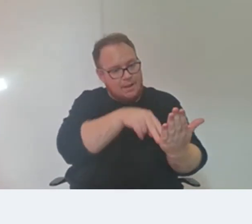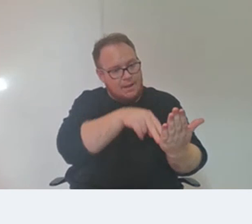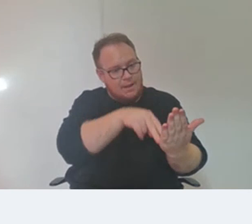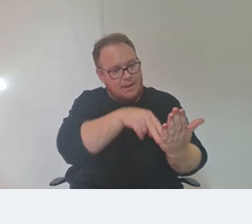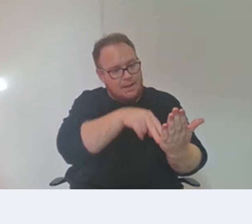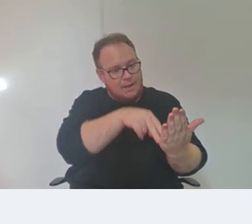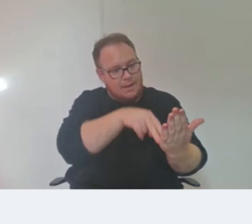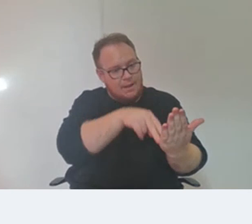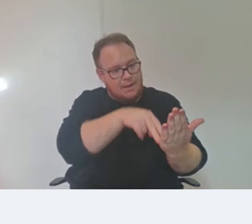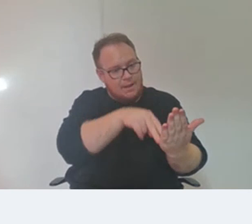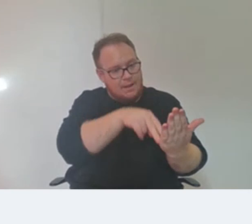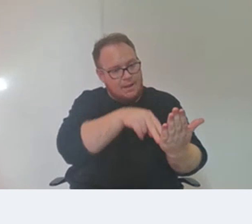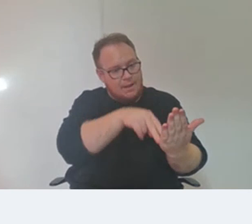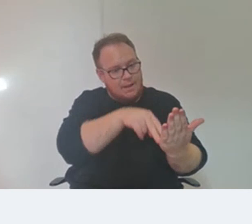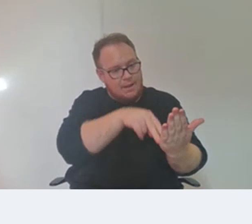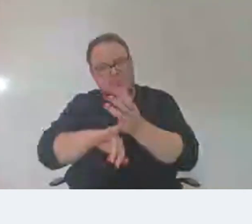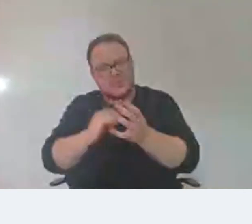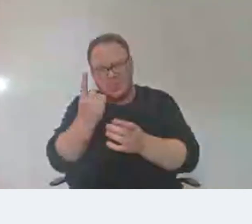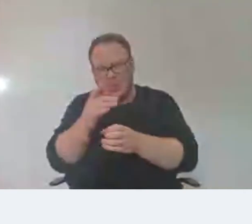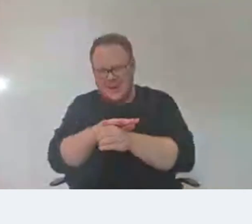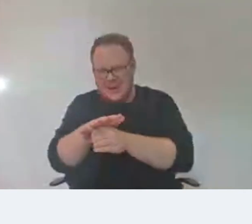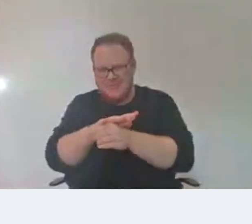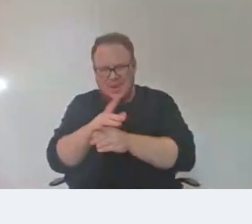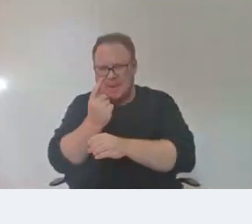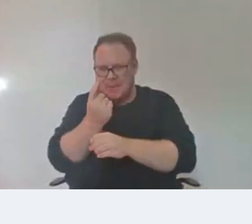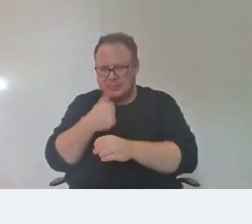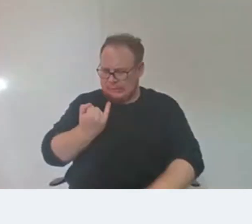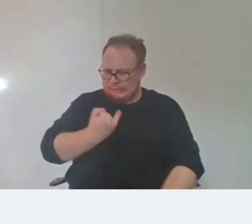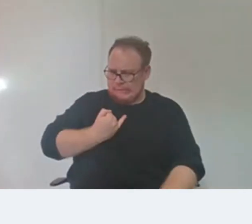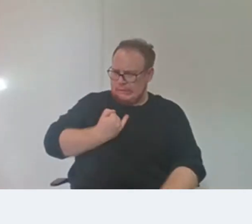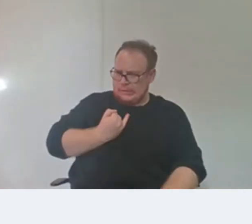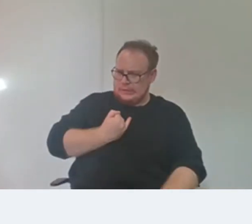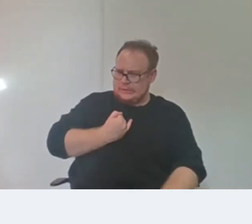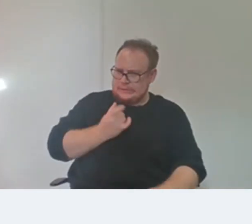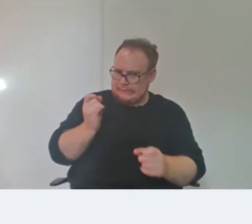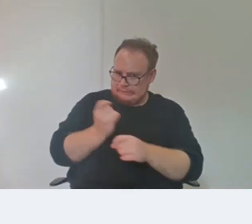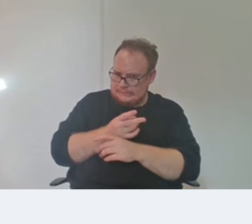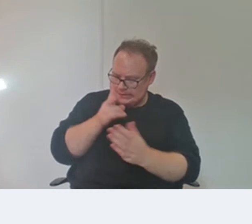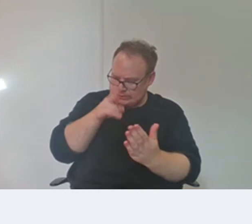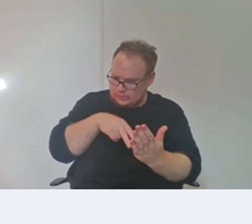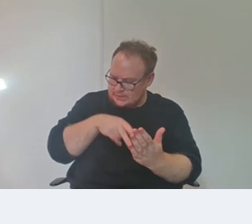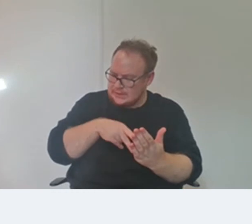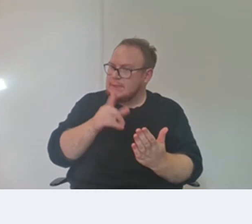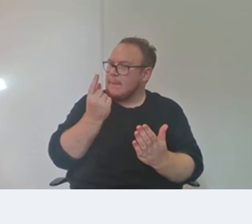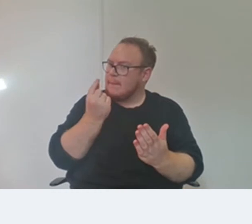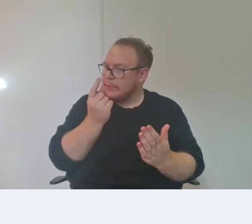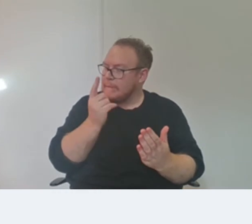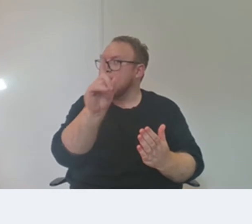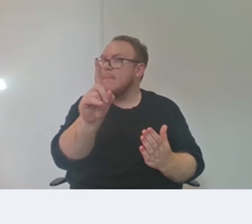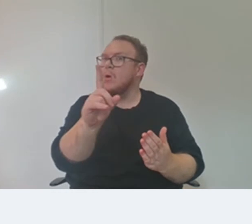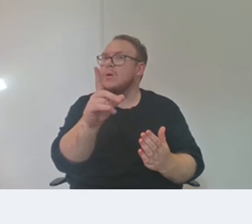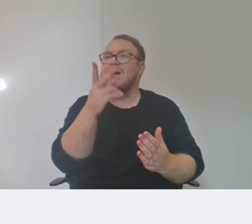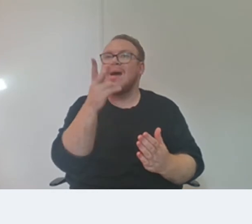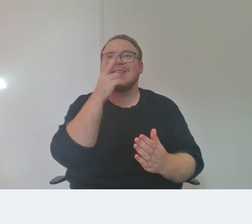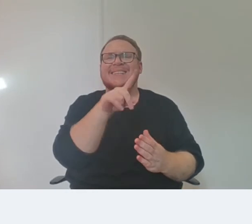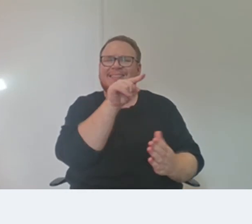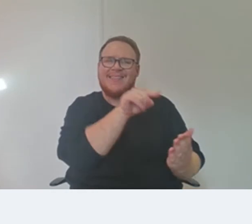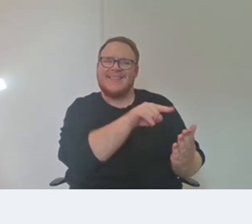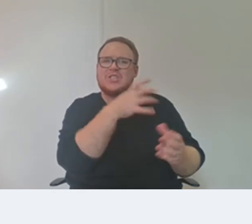area I may have got wrong and read it incorrectly, but I see this is going to be GP